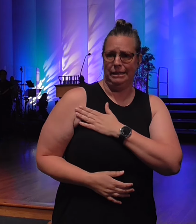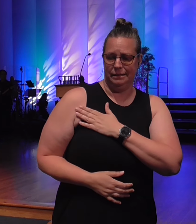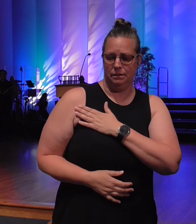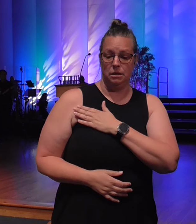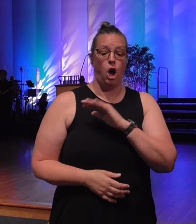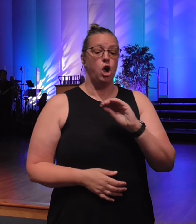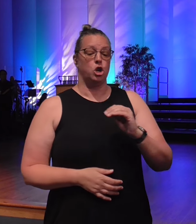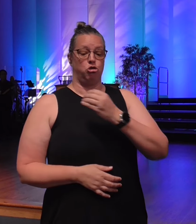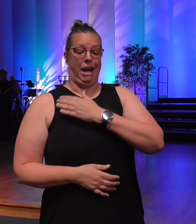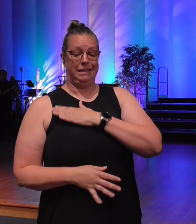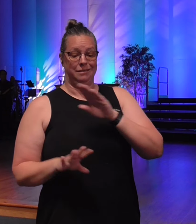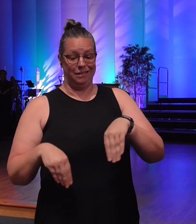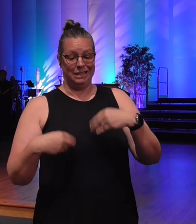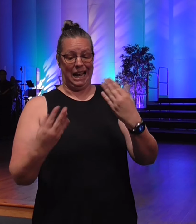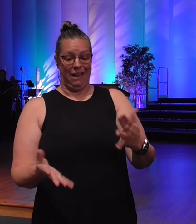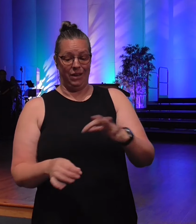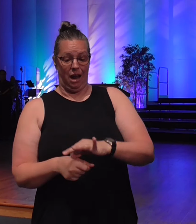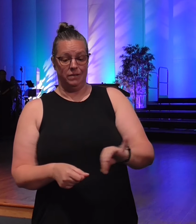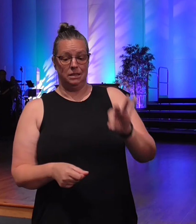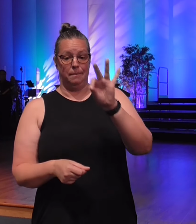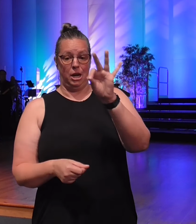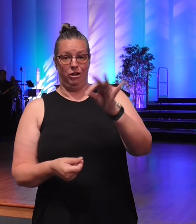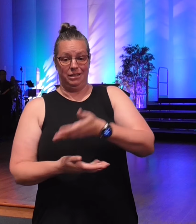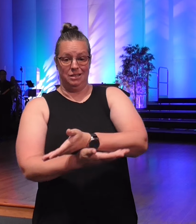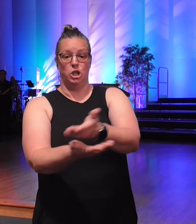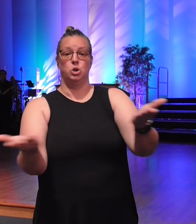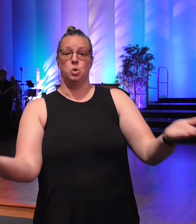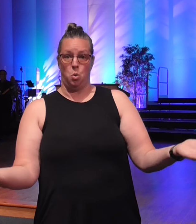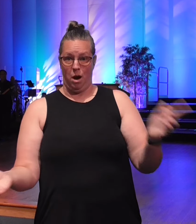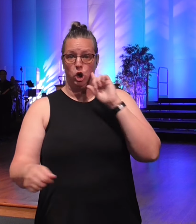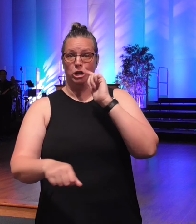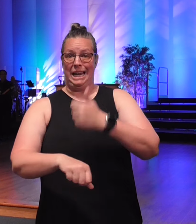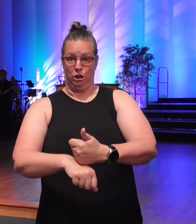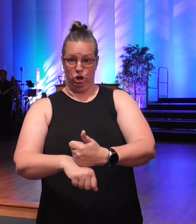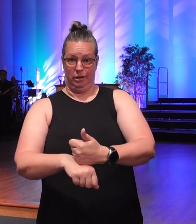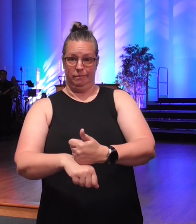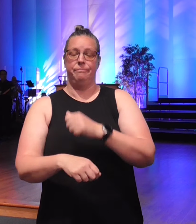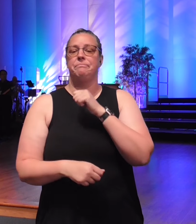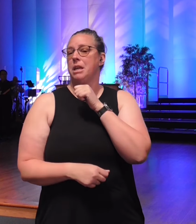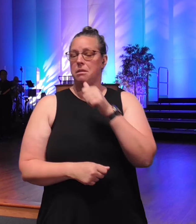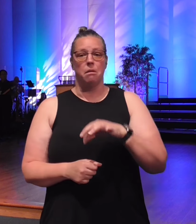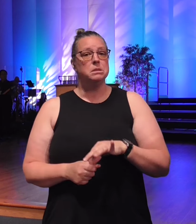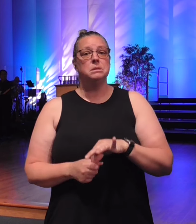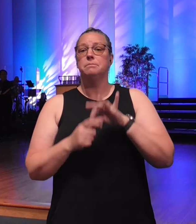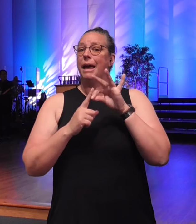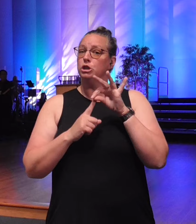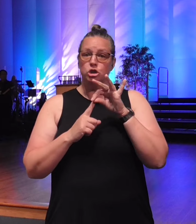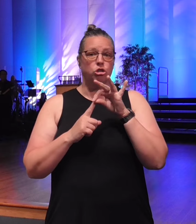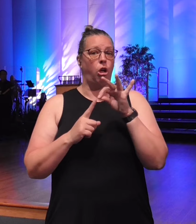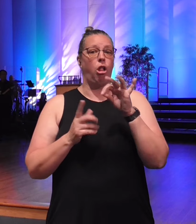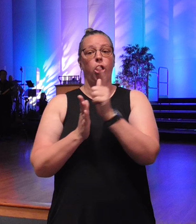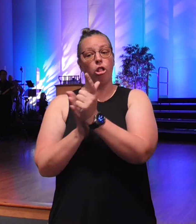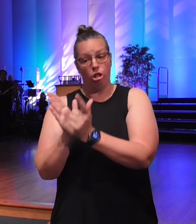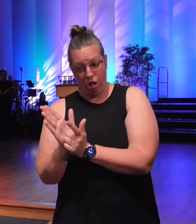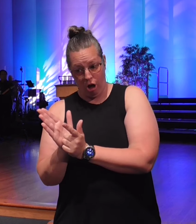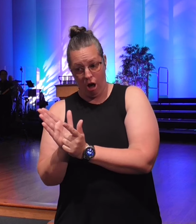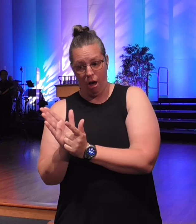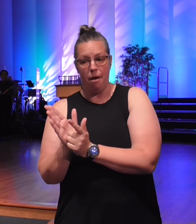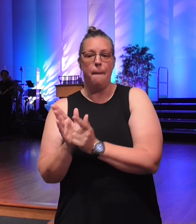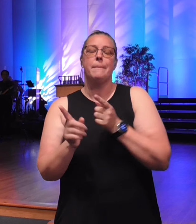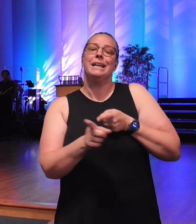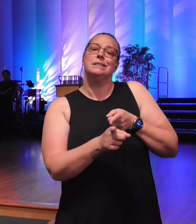givingness of spirit to its creation. It is not a special law, but a specialized